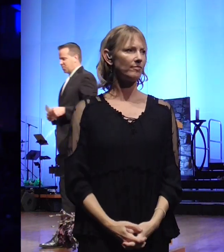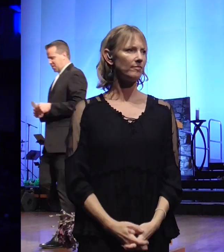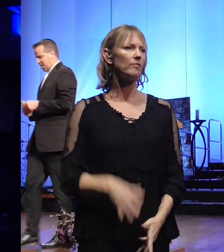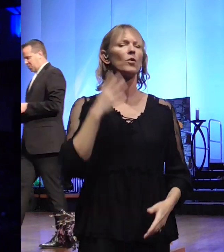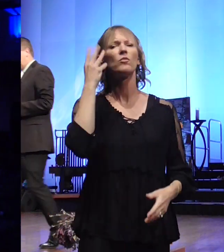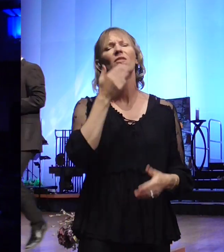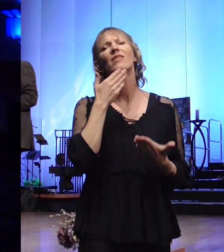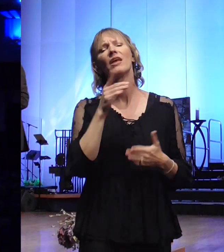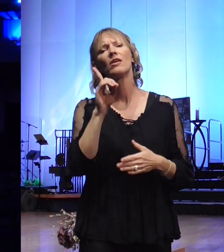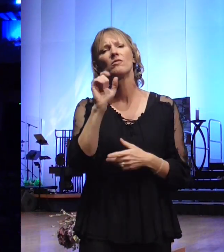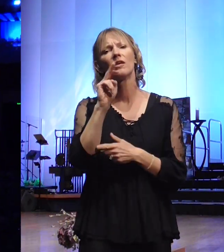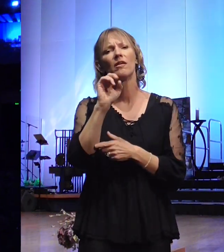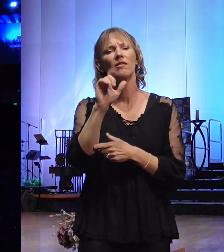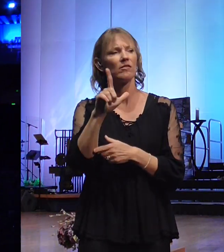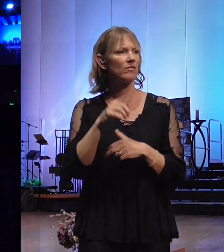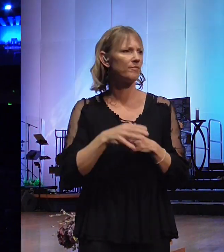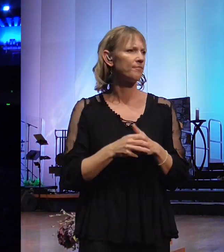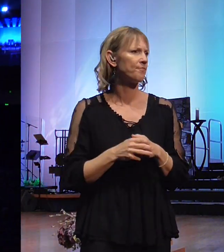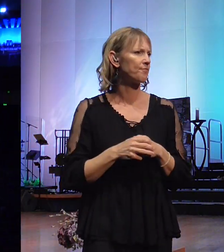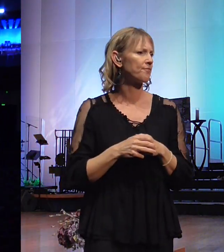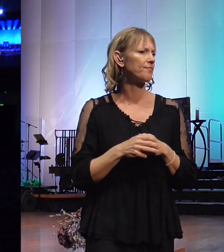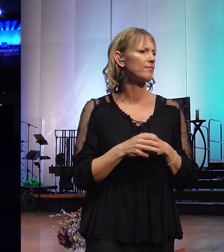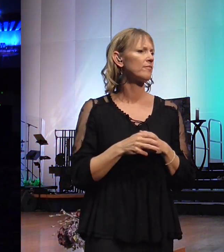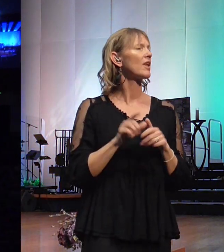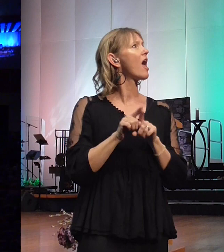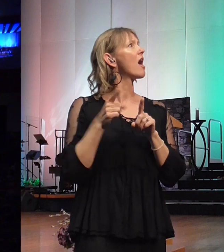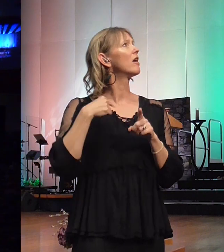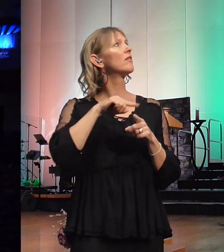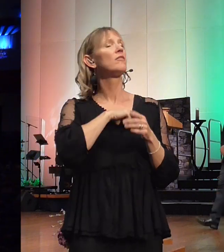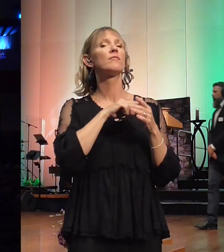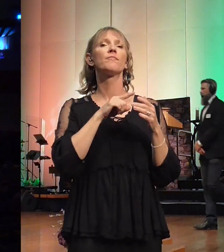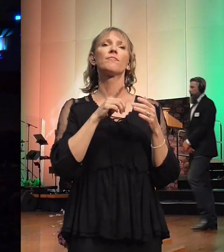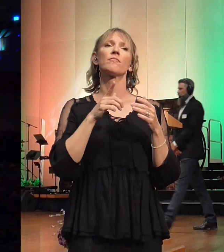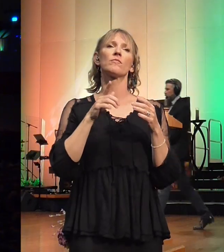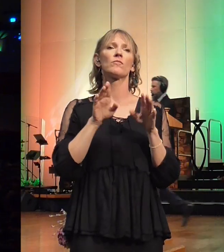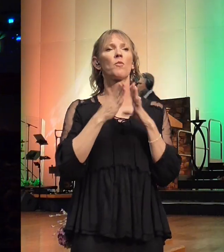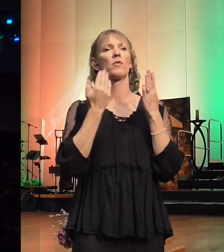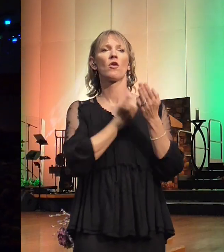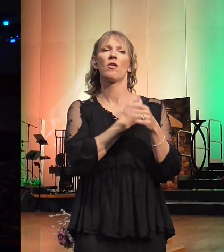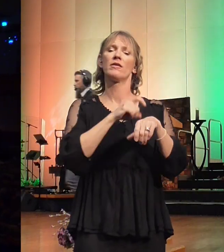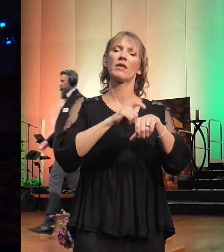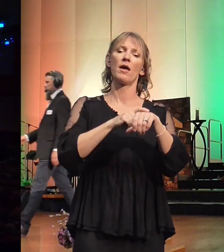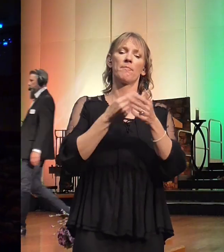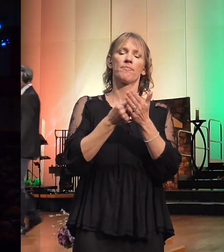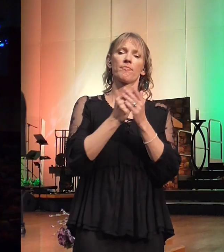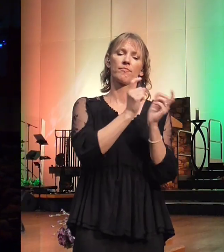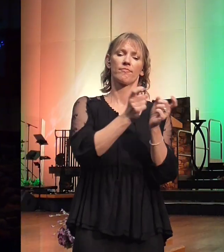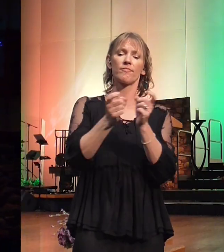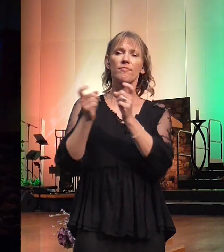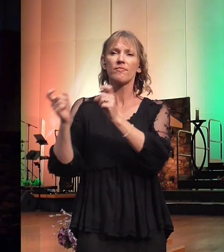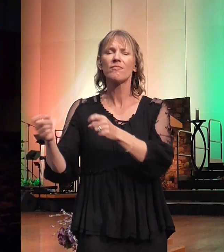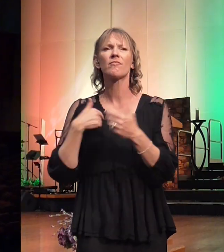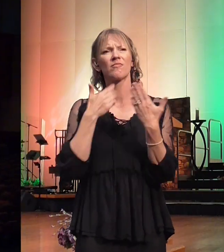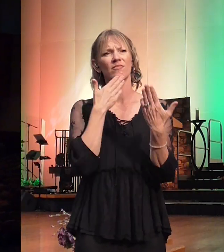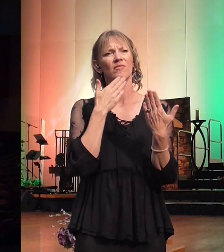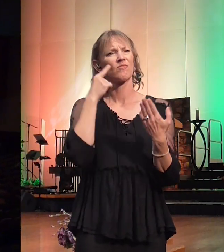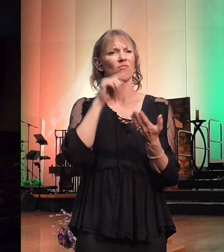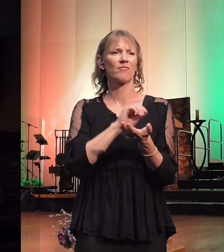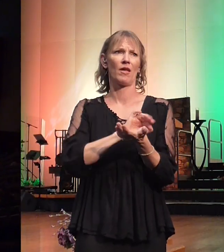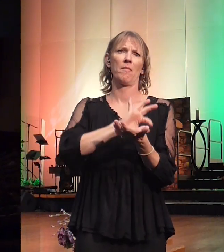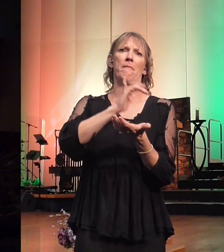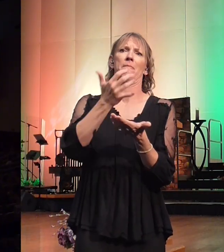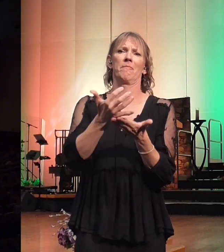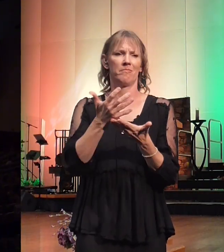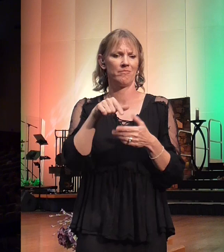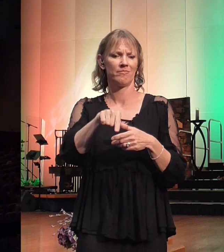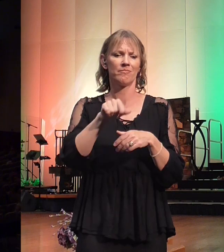Beautiful. Thank you, Daniel. As we move into our time of offering, I'm so grateful for the abundance of Mile